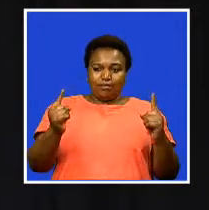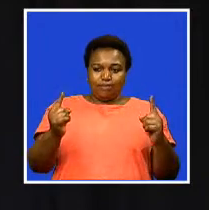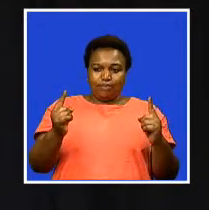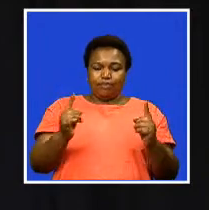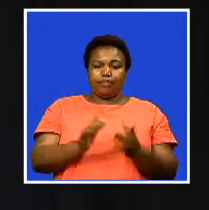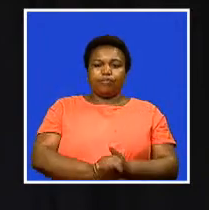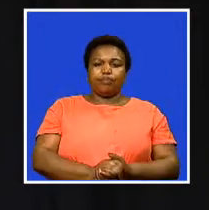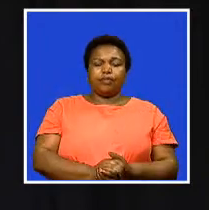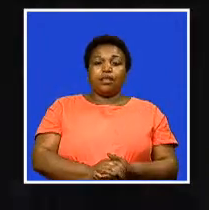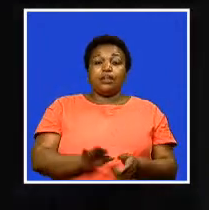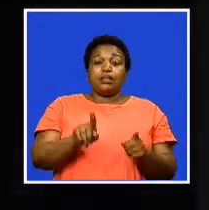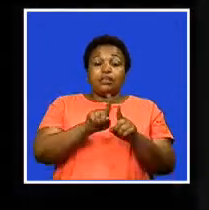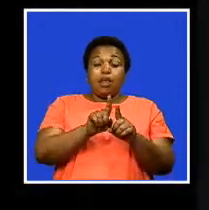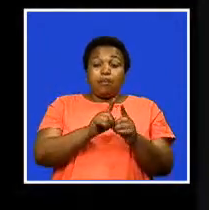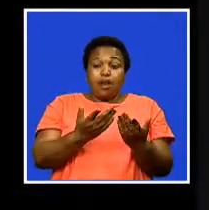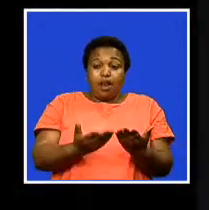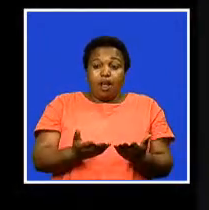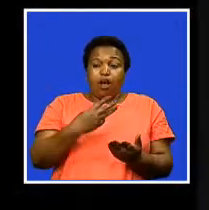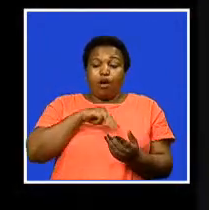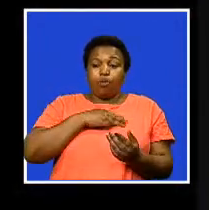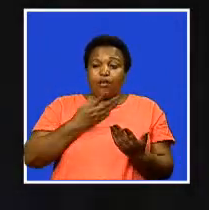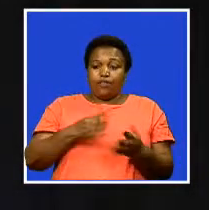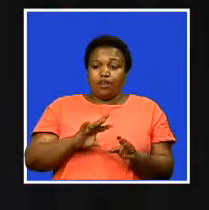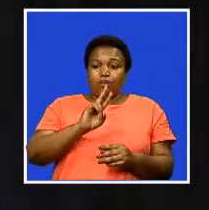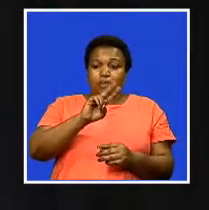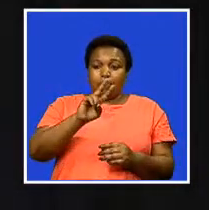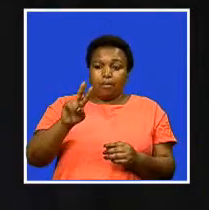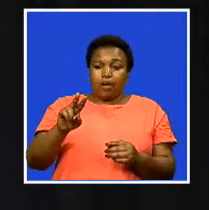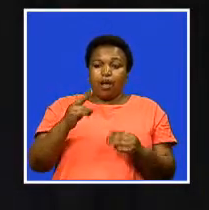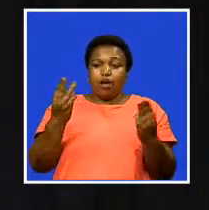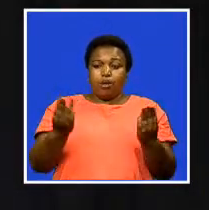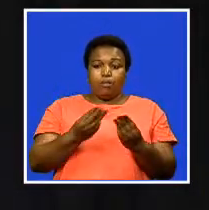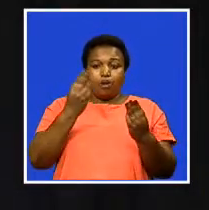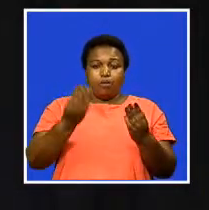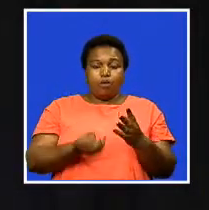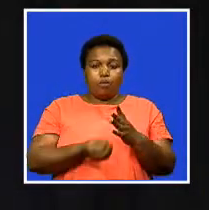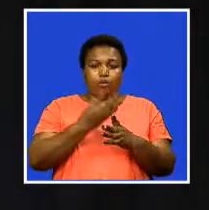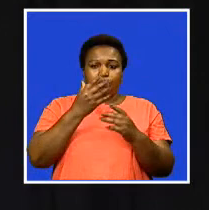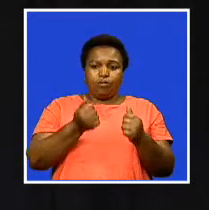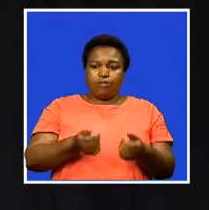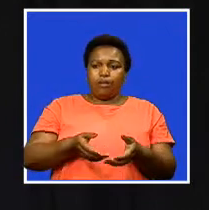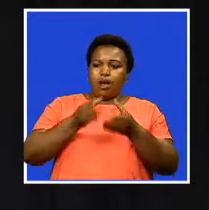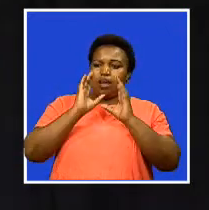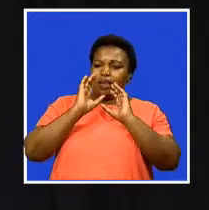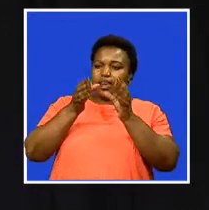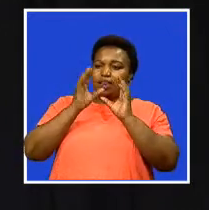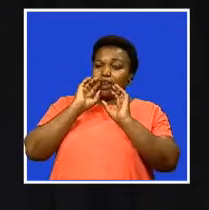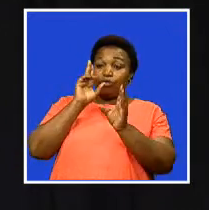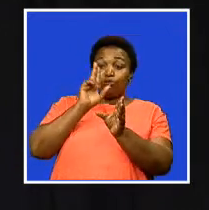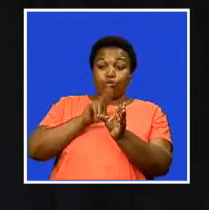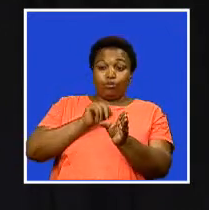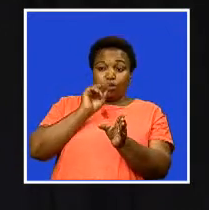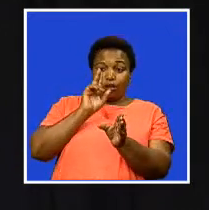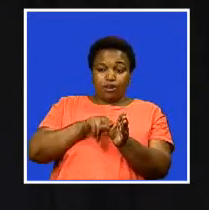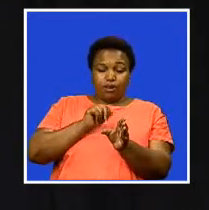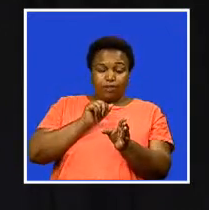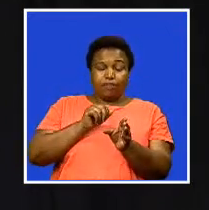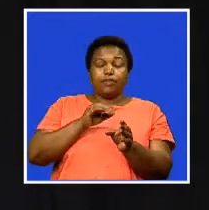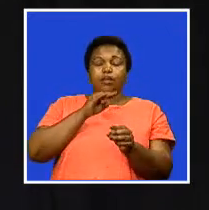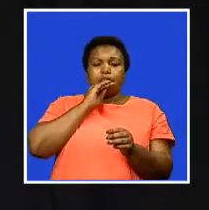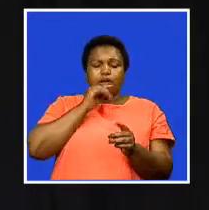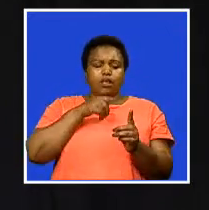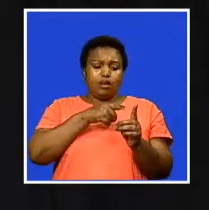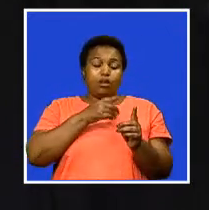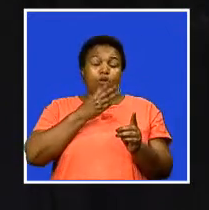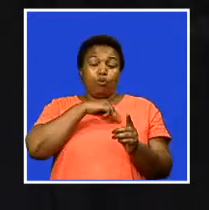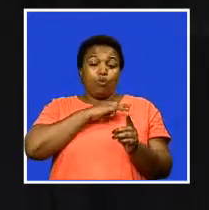Kunalokunye-ke nyalo njengoba nje sesibonele ukuthi cha abantu sebacalile banathanathe manzi amponjwana. Nalapho solo siyacela